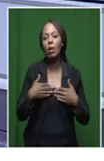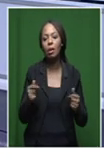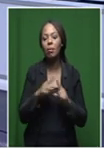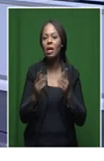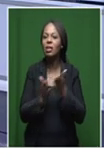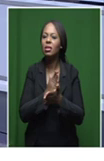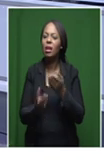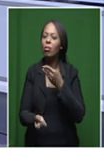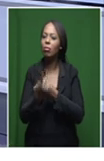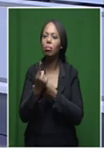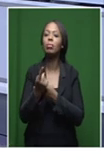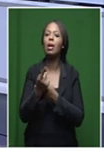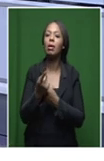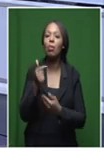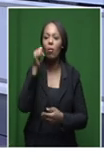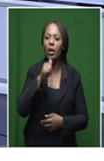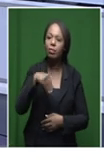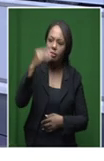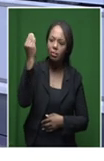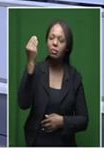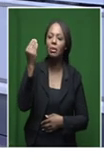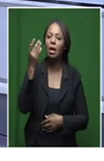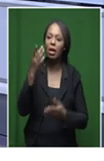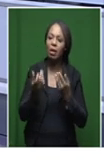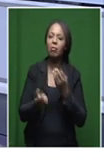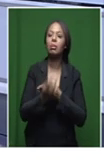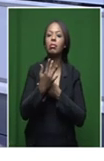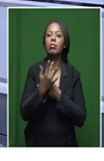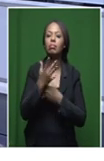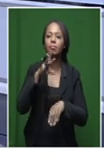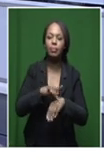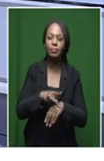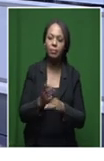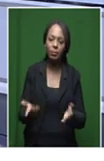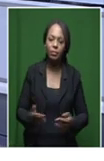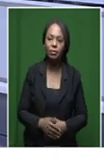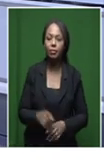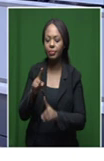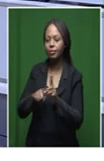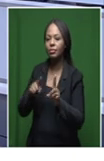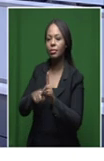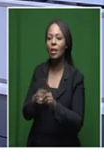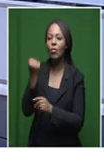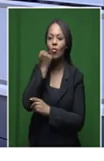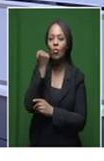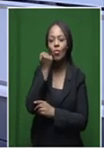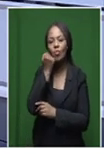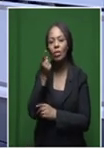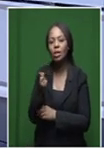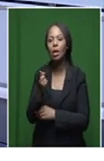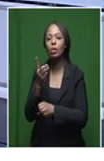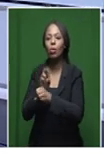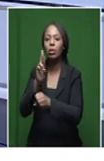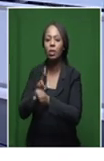sneak up on us as we age. For more on this, we're joined by Dr. Laura Greenstein, who's a geriatrician, and let's find out from her what big issues